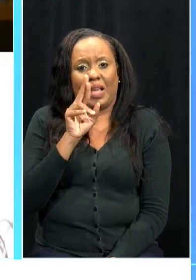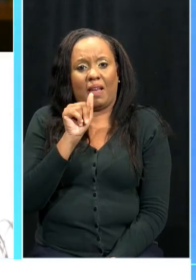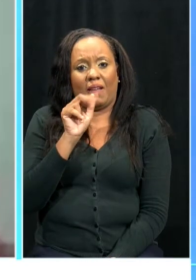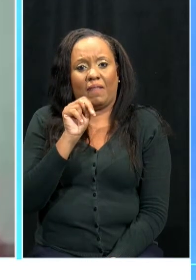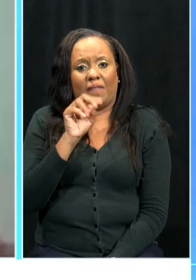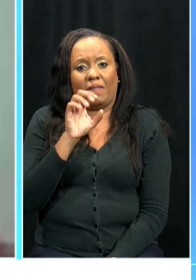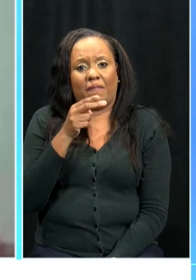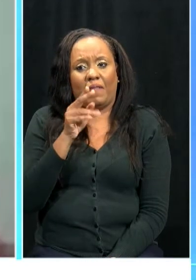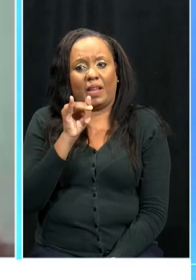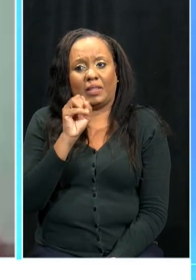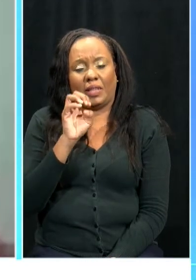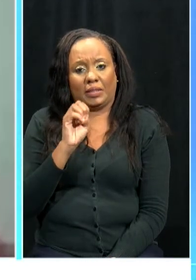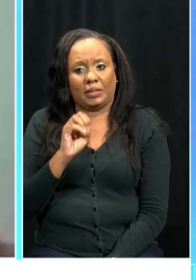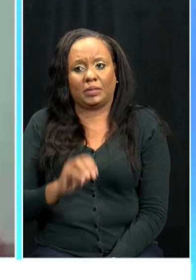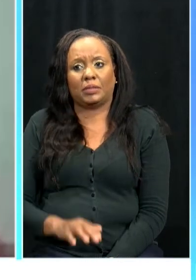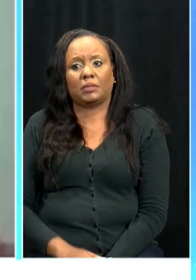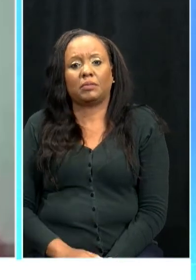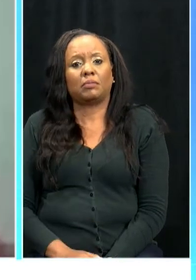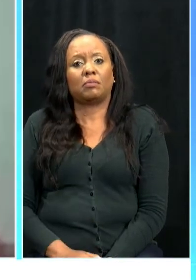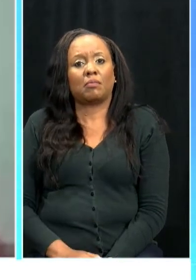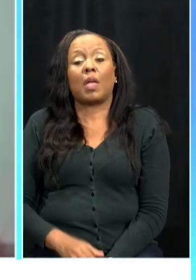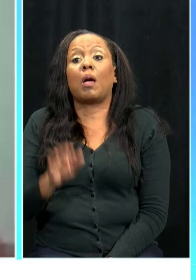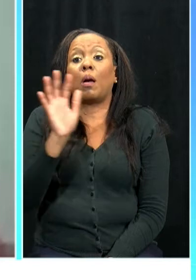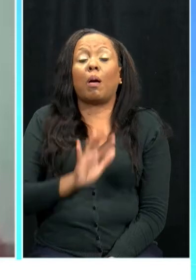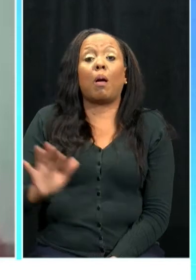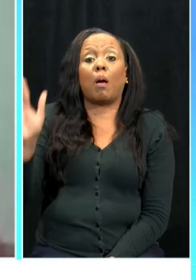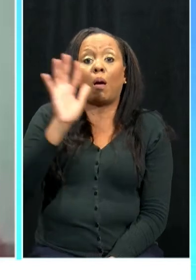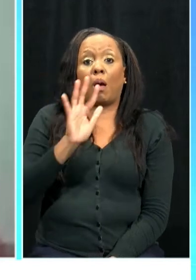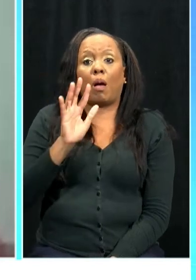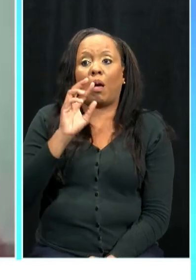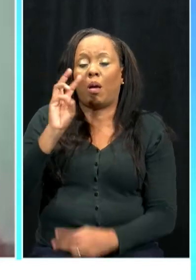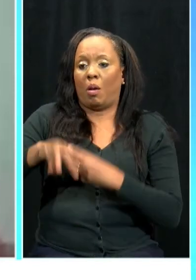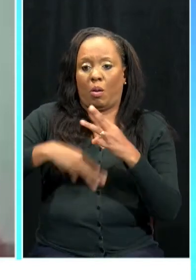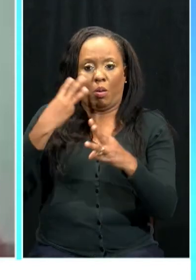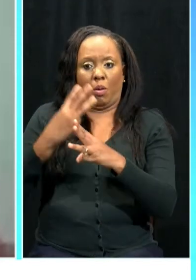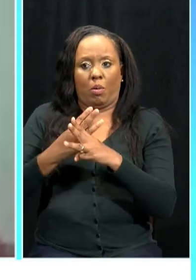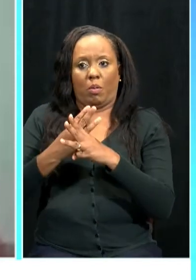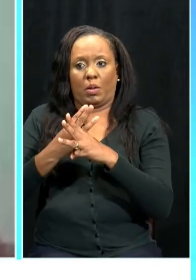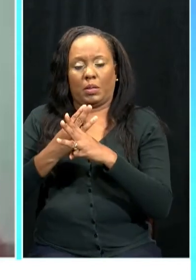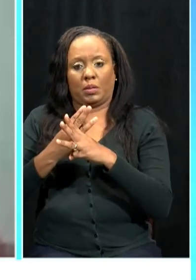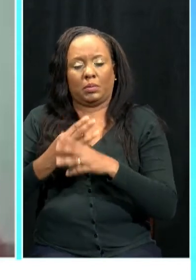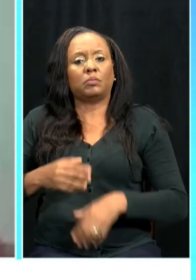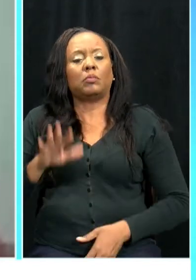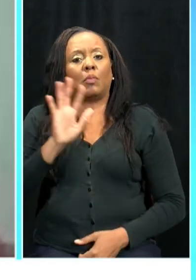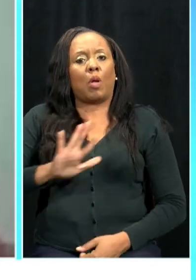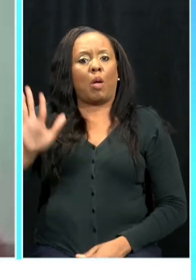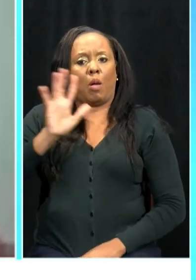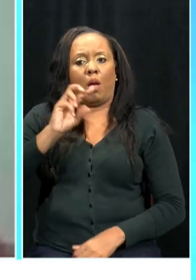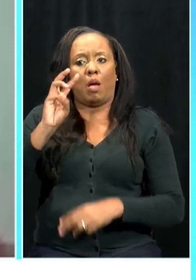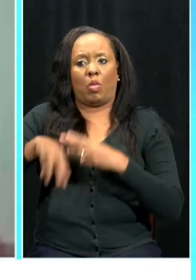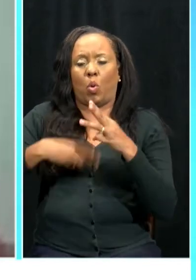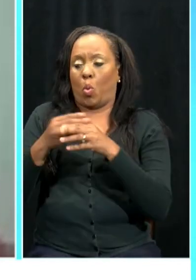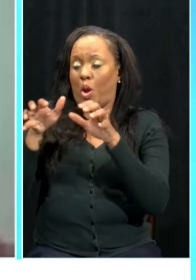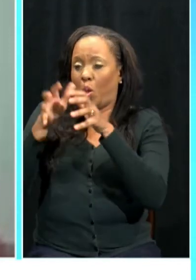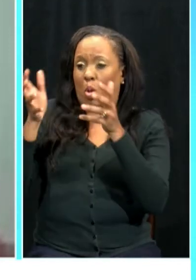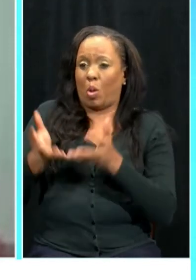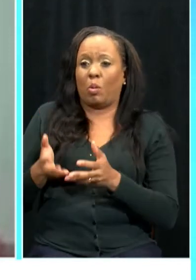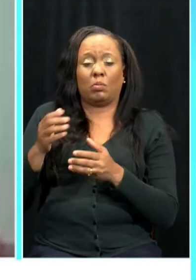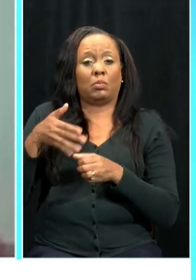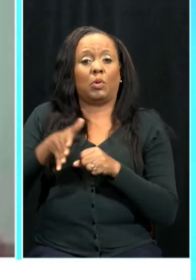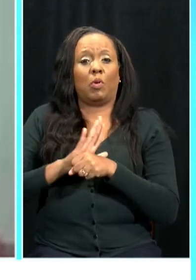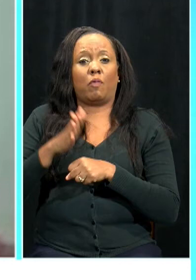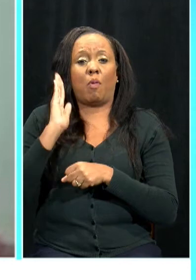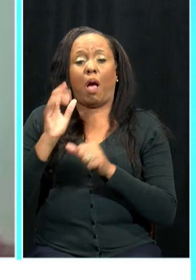the reality is all across the world now, the conventional wisdom is that COVID will be here